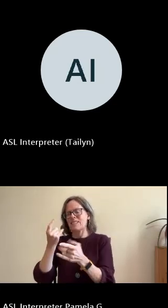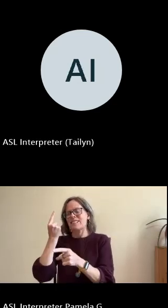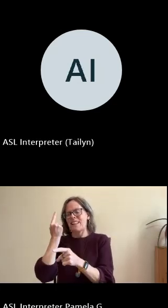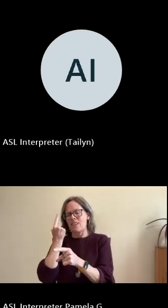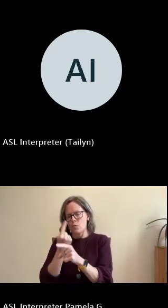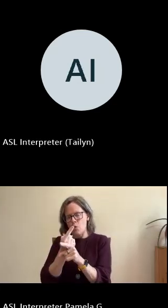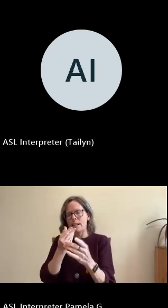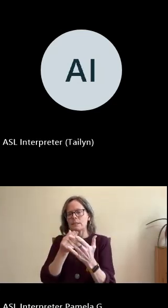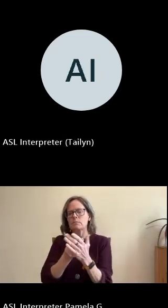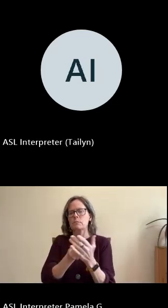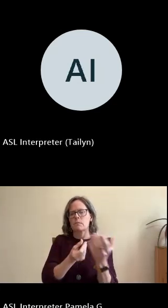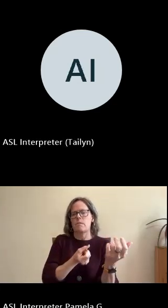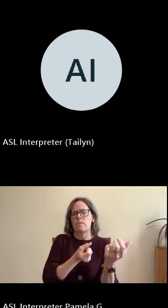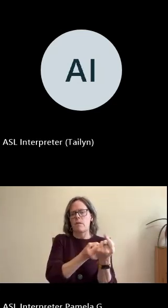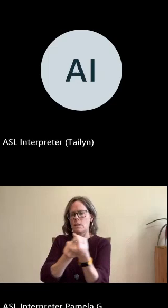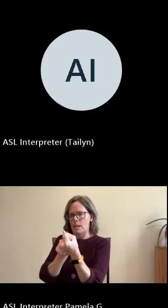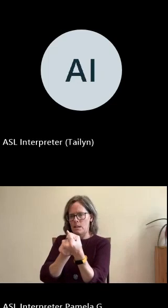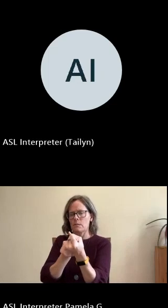to support Minnesotans.